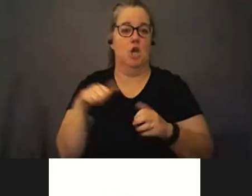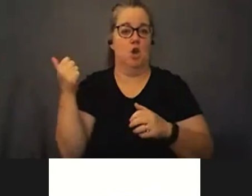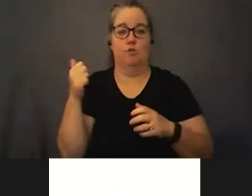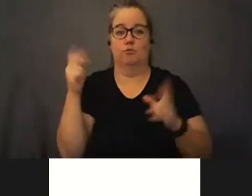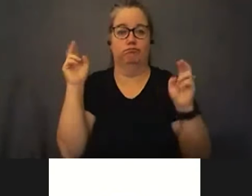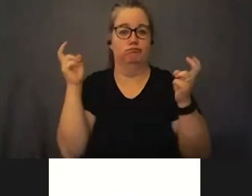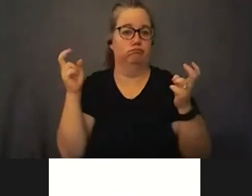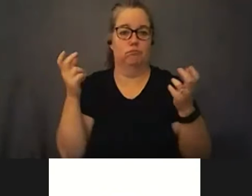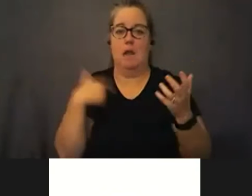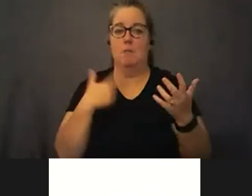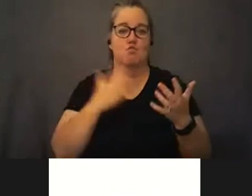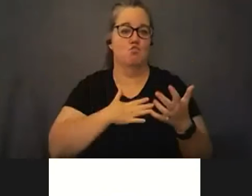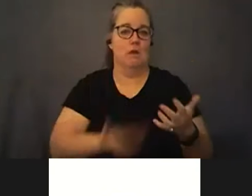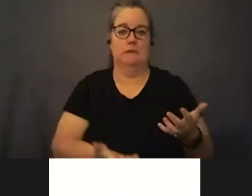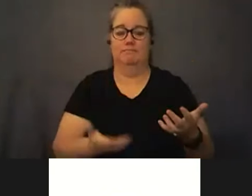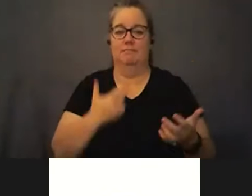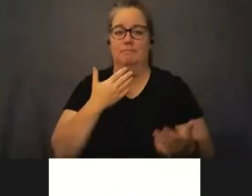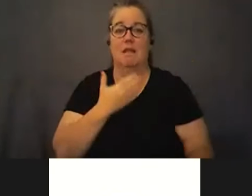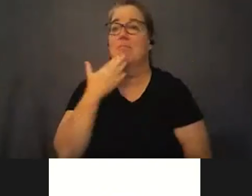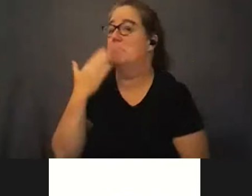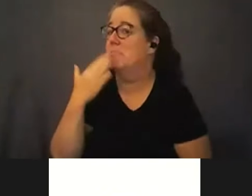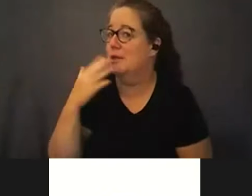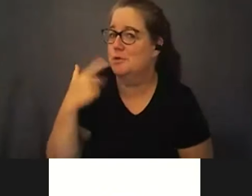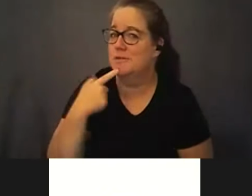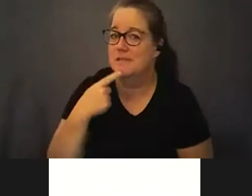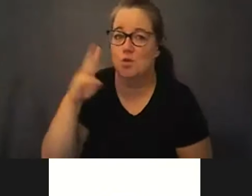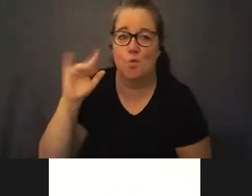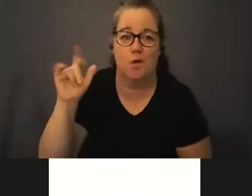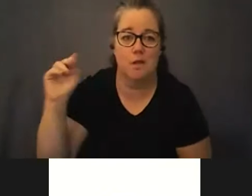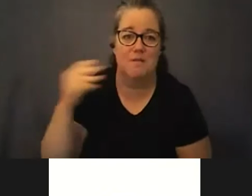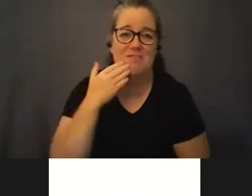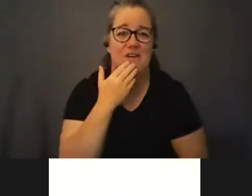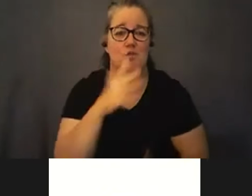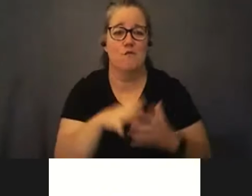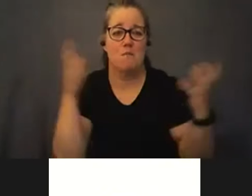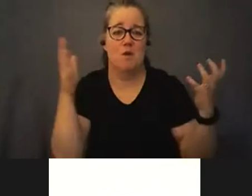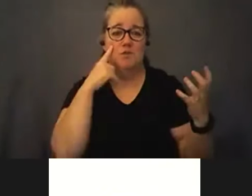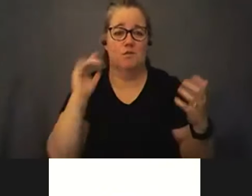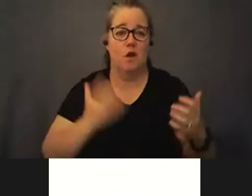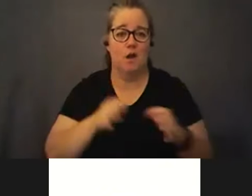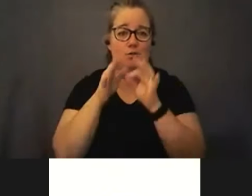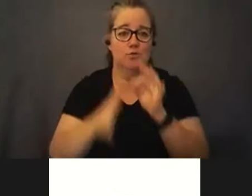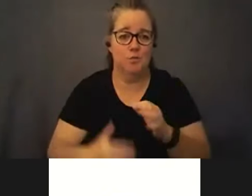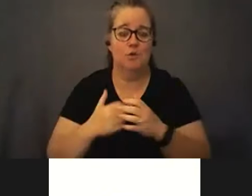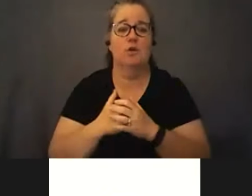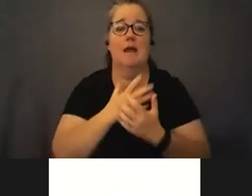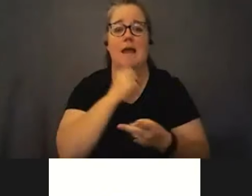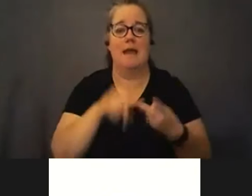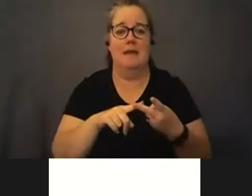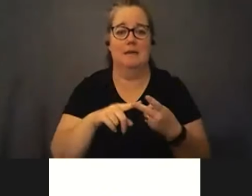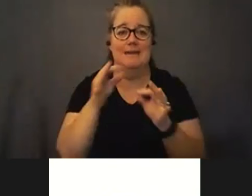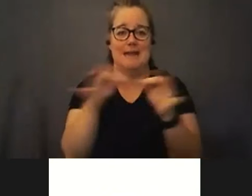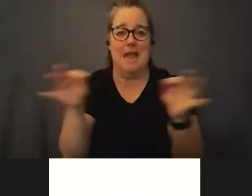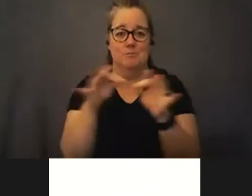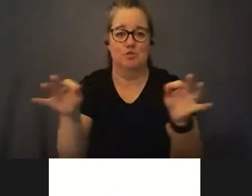help. Thank you. Thank you. And thank you very much for our interpreter and our caption